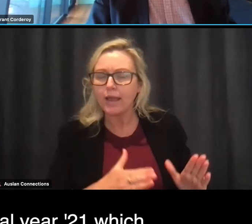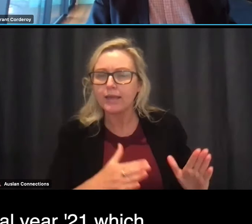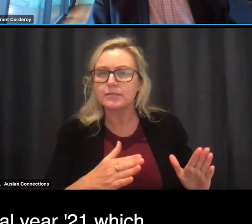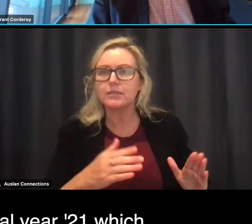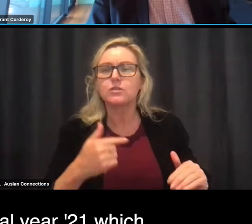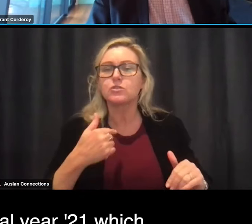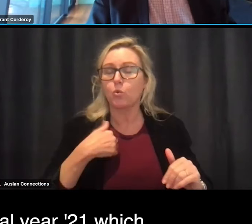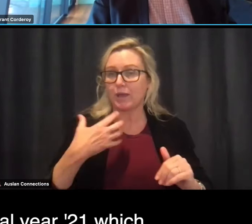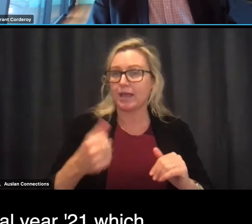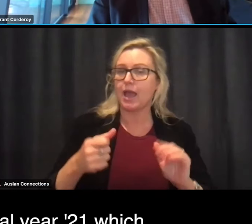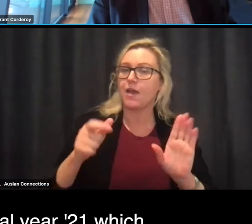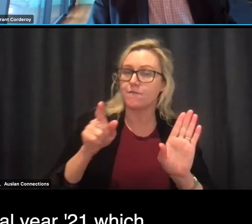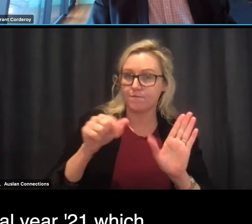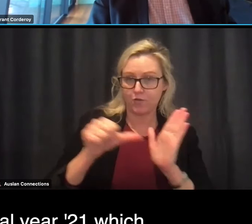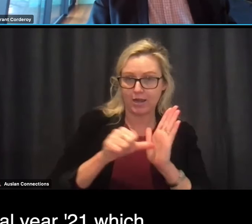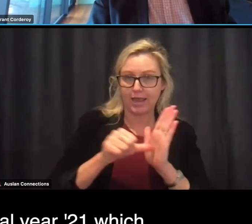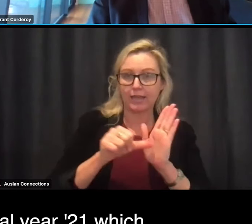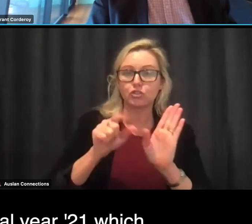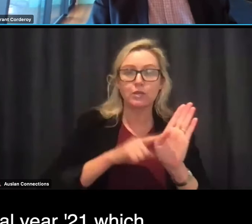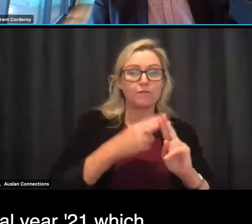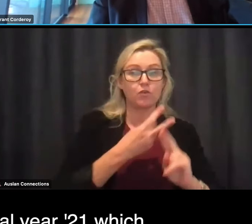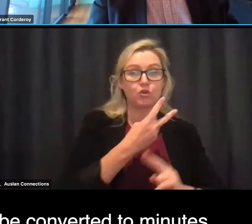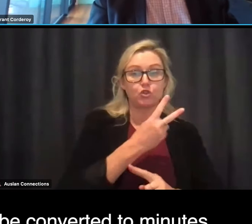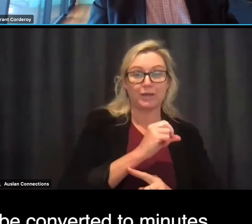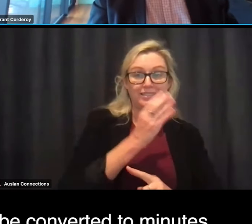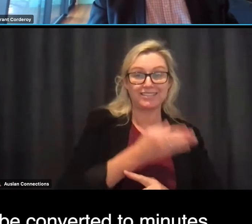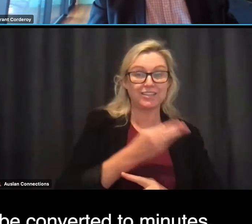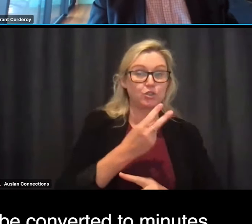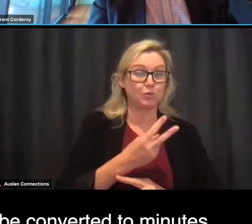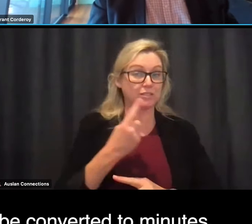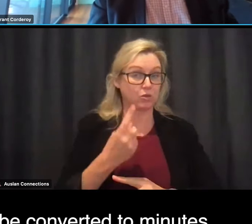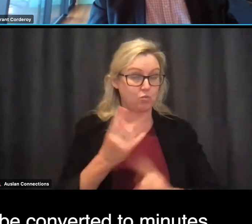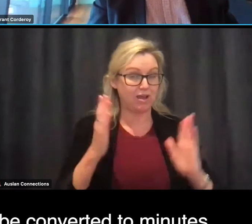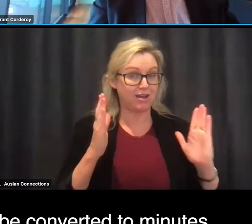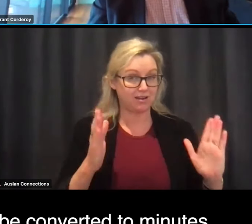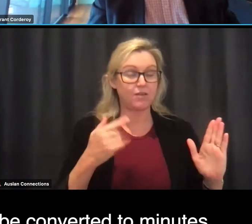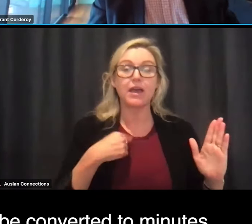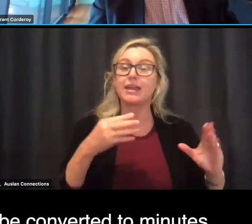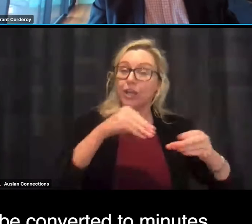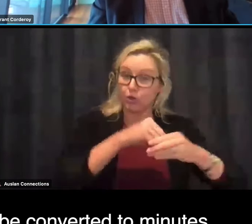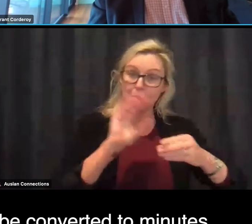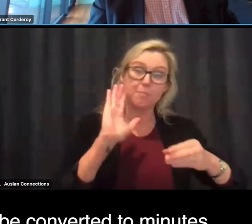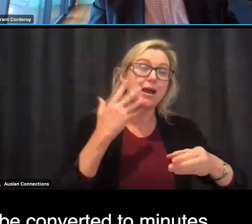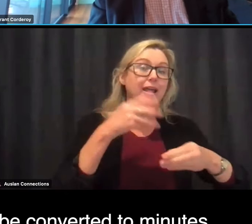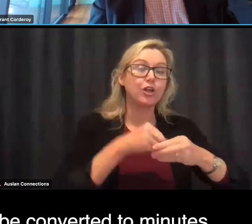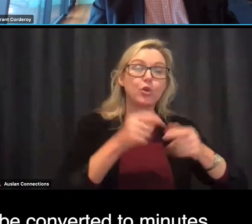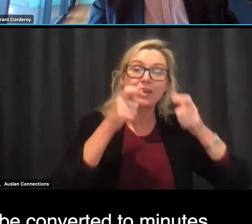for financial year 21, which included the care hours, which can be